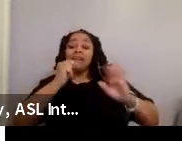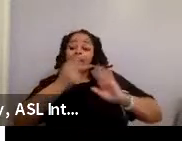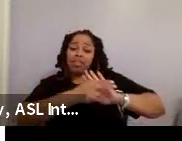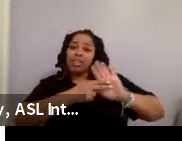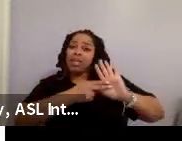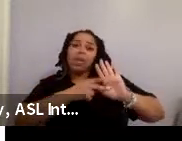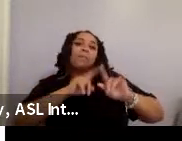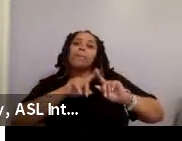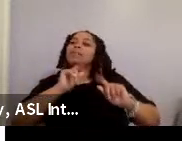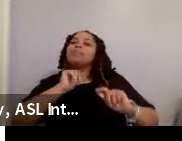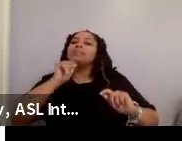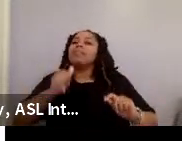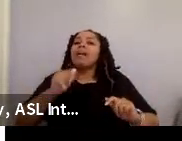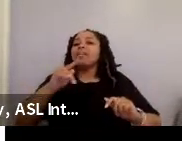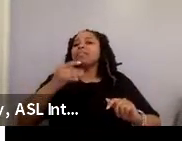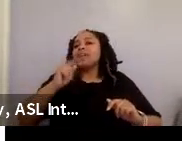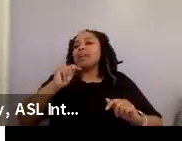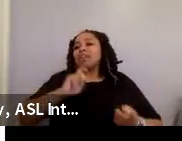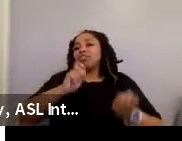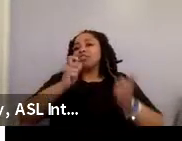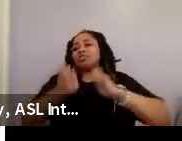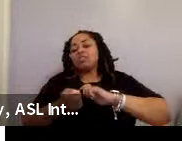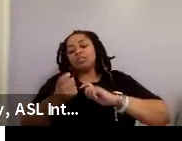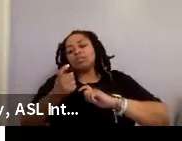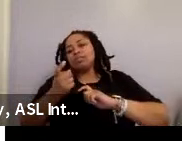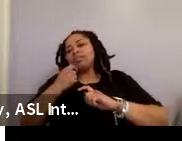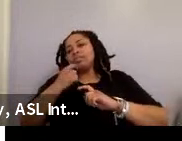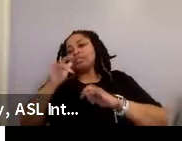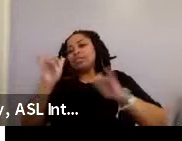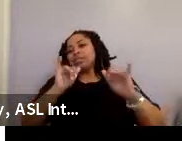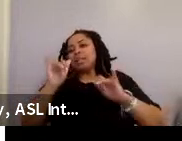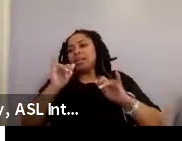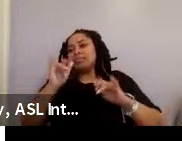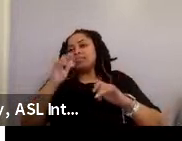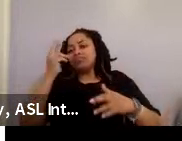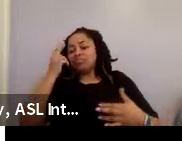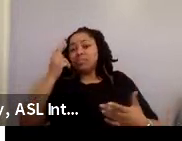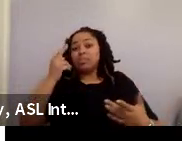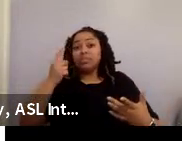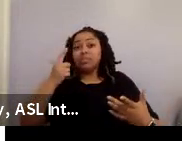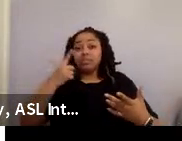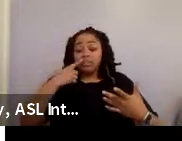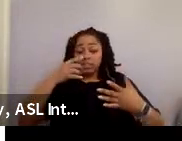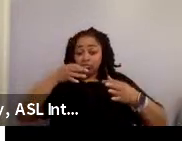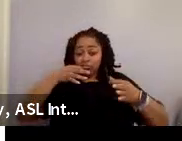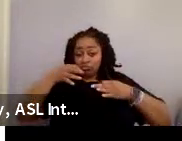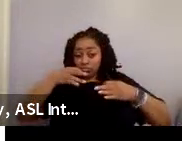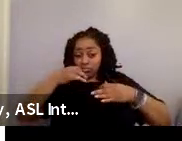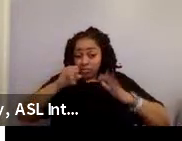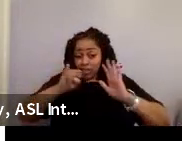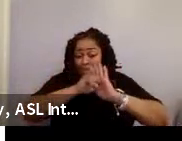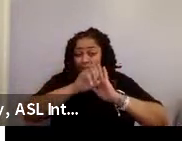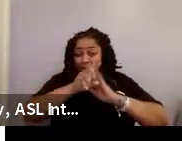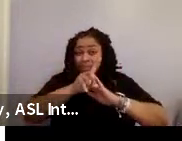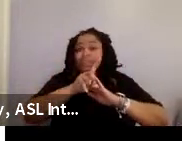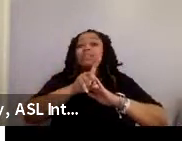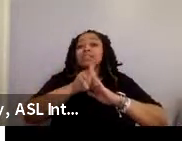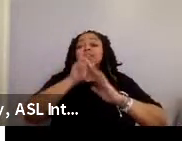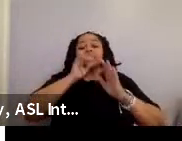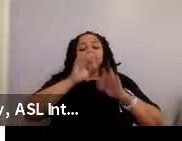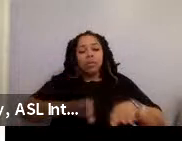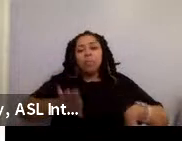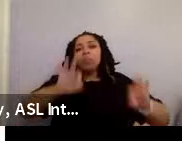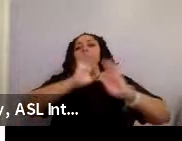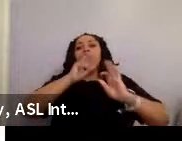but not the text alternative that serves the equivalent purpose. Descriptive identification is important